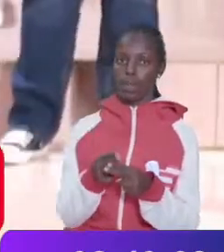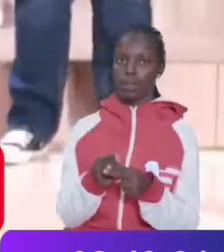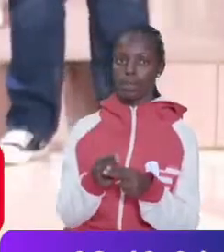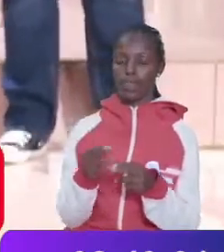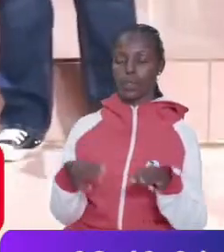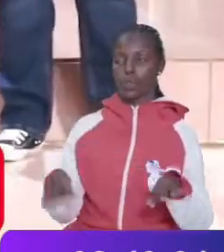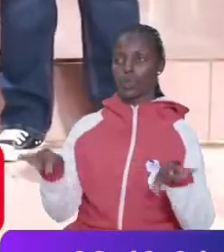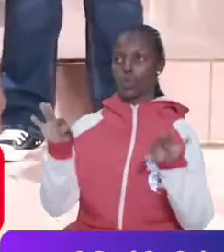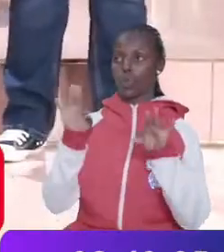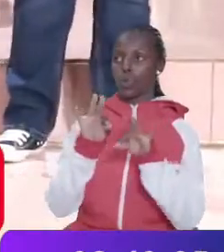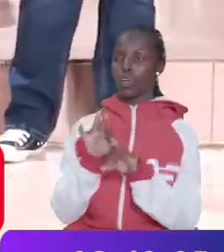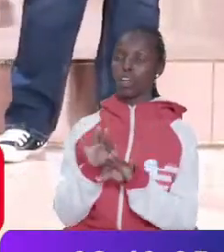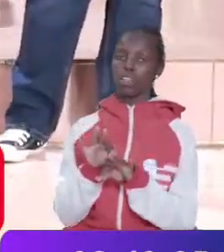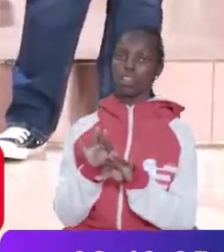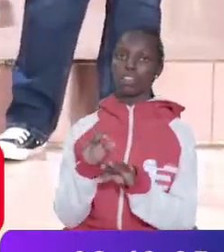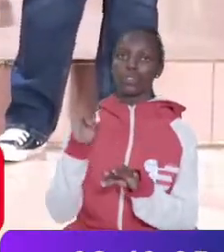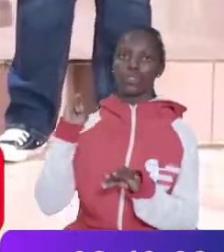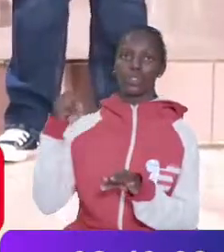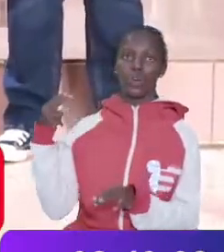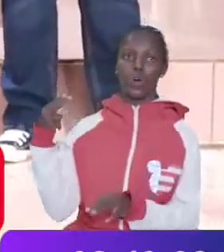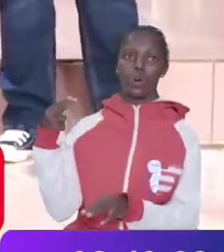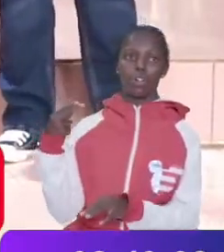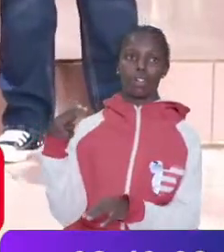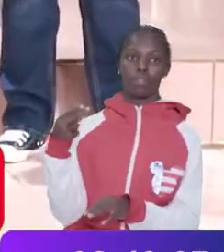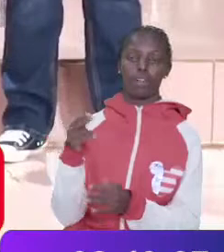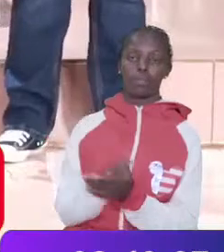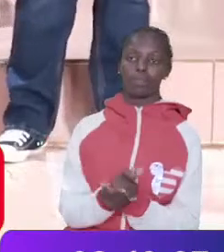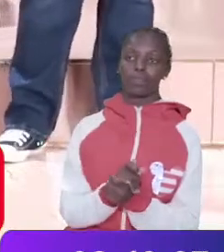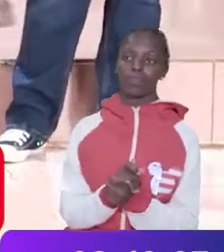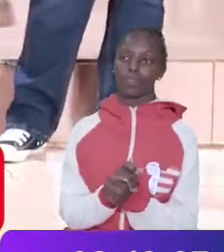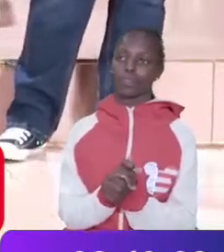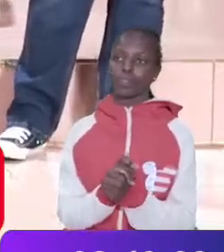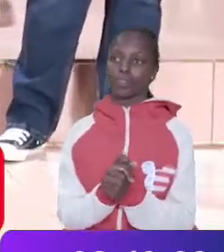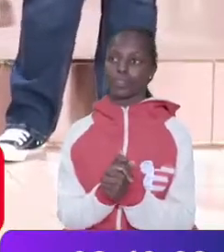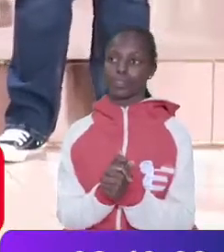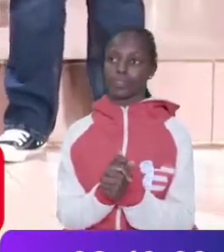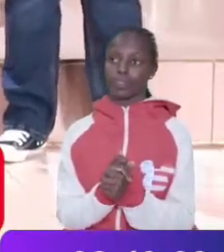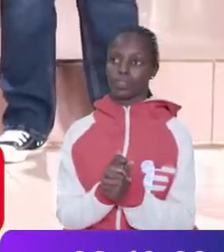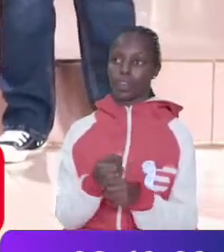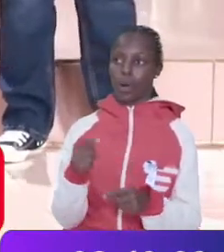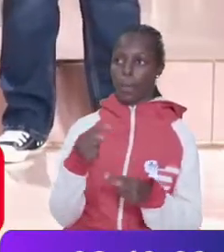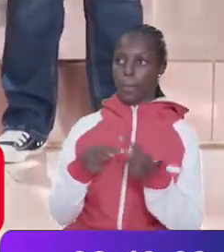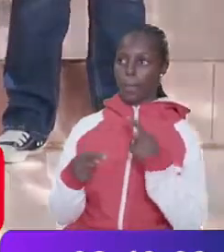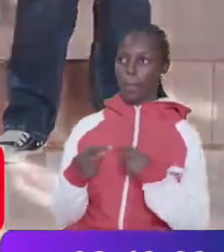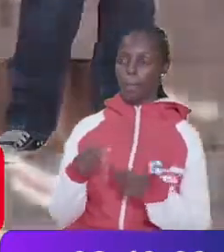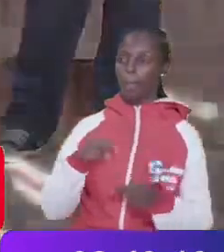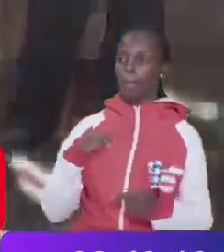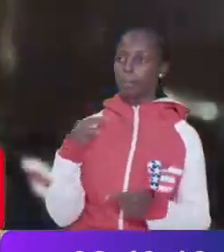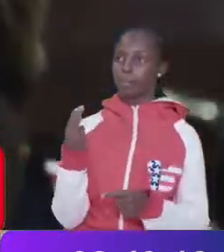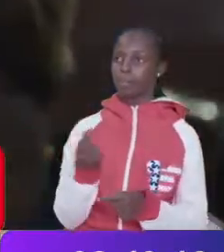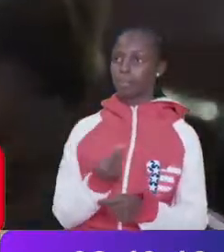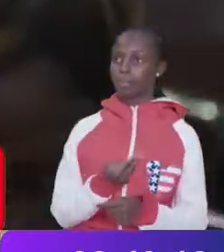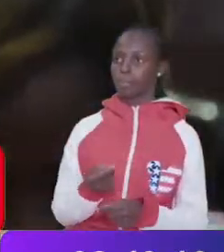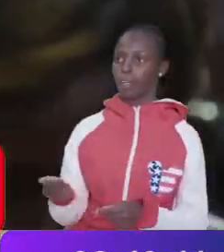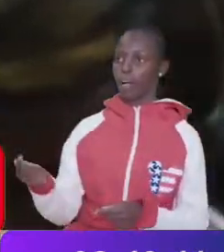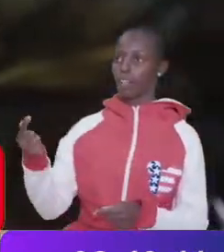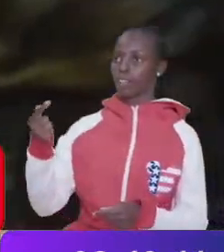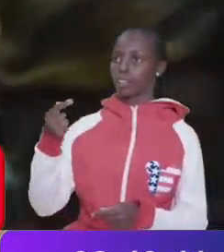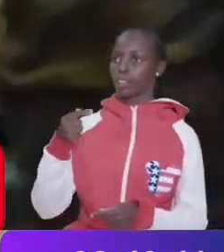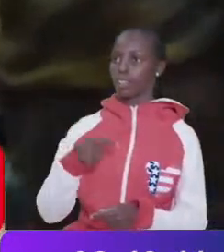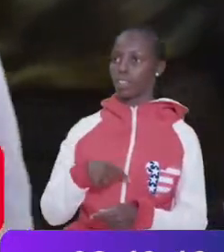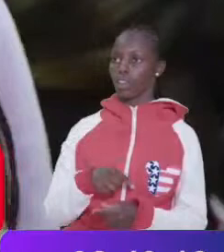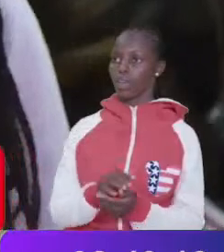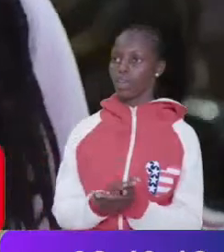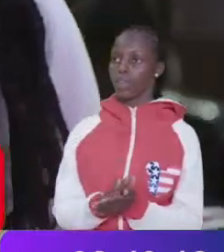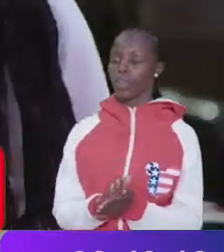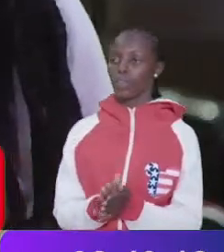You are worthy, Jehovah Lord. You've been good to us. You brought us from far, Jehovah Lord, God of my Father. This far we've made it